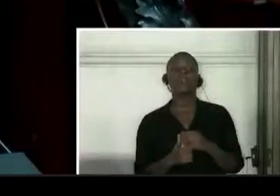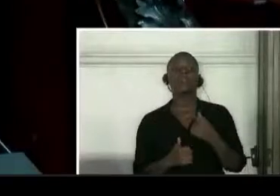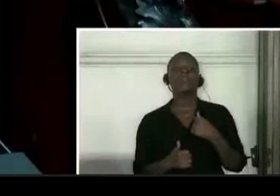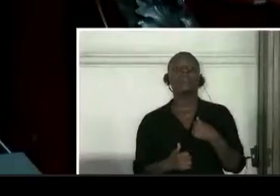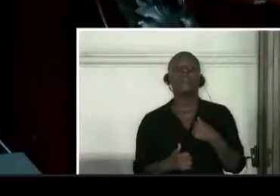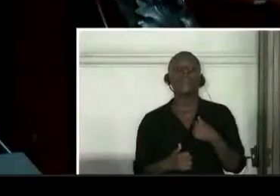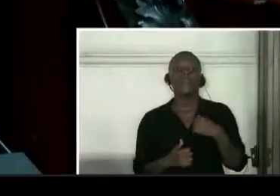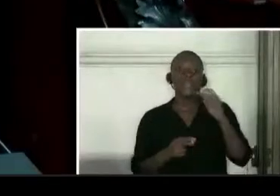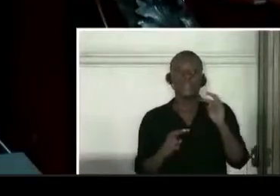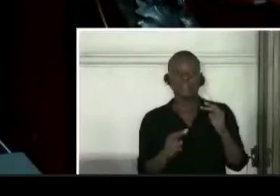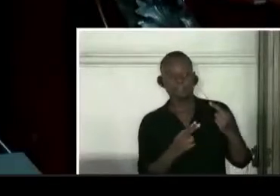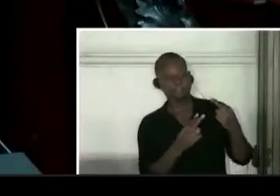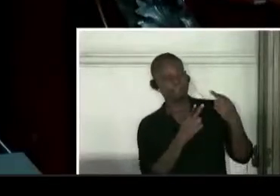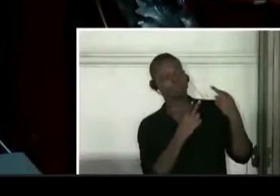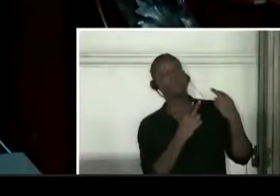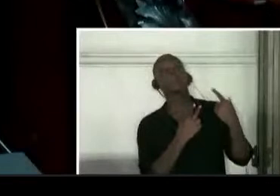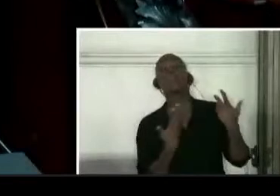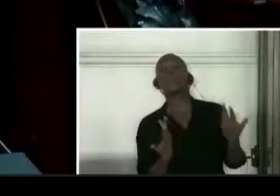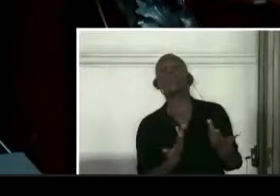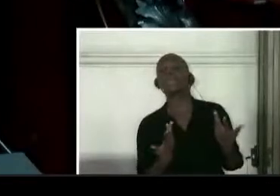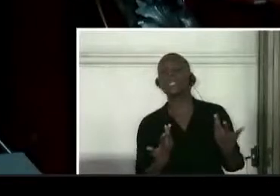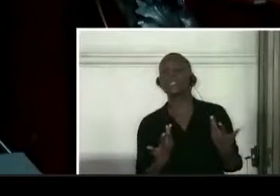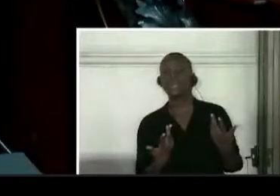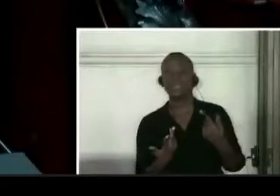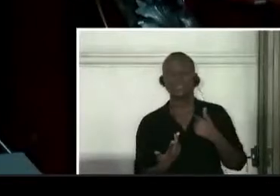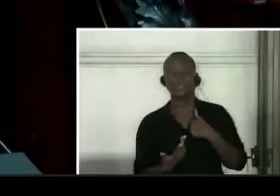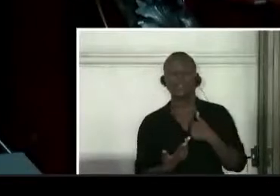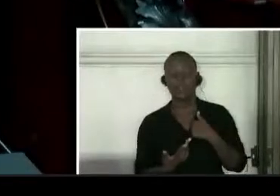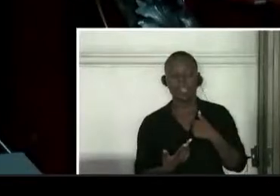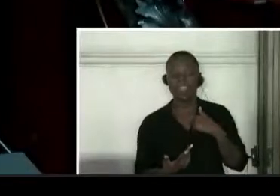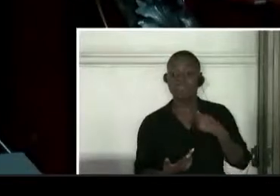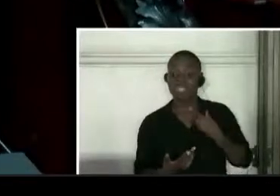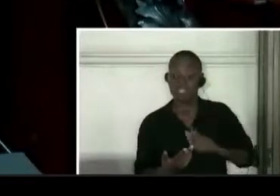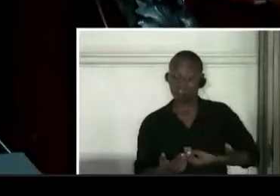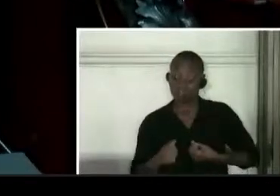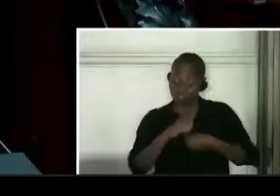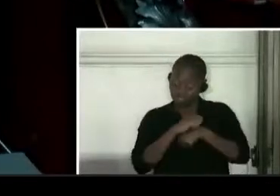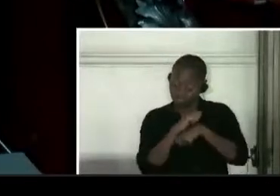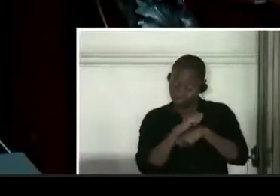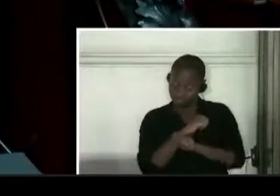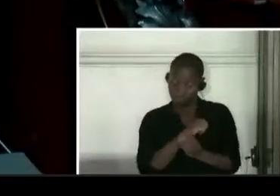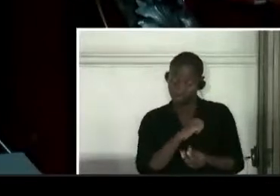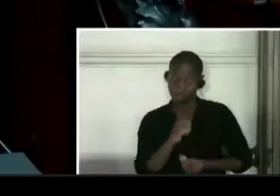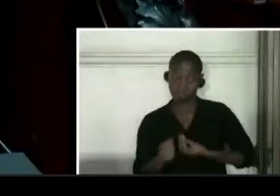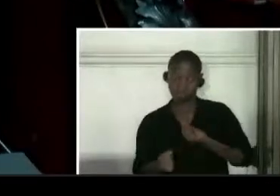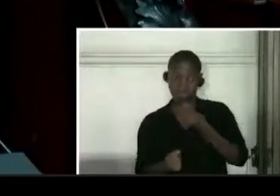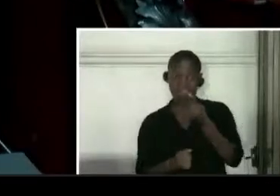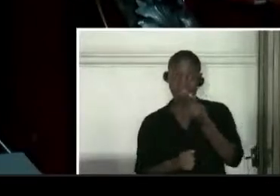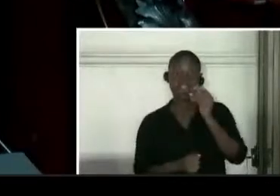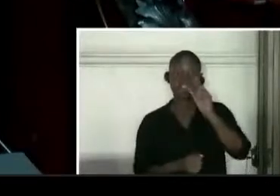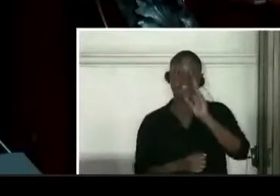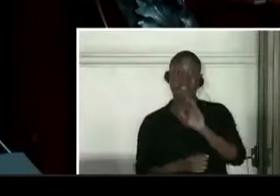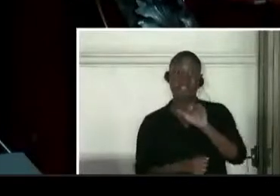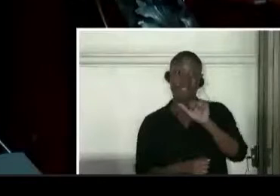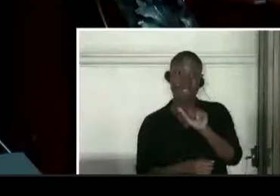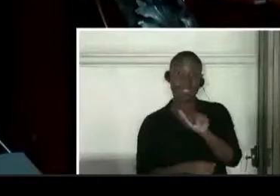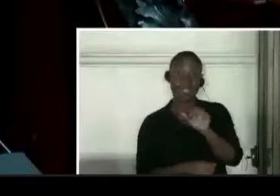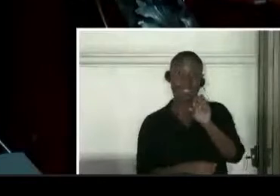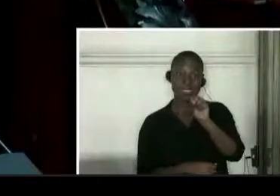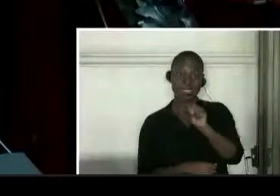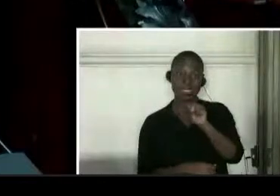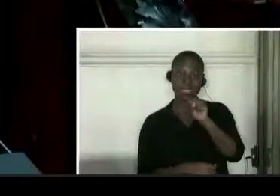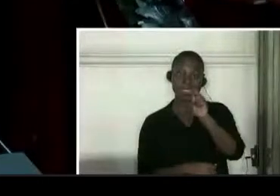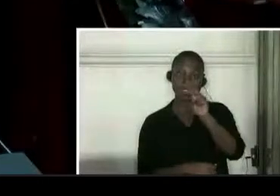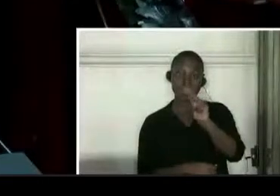down memories of my childhood. I was born in St. Faith's. Endaweni yaziwa